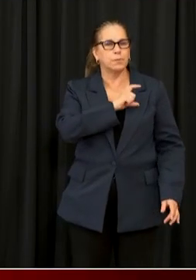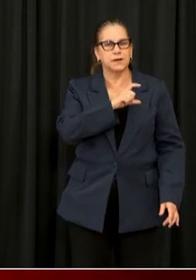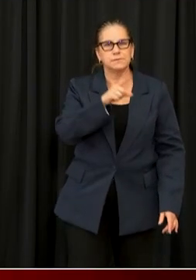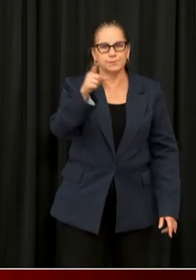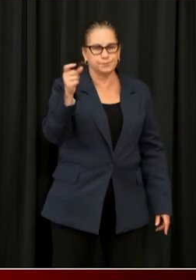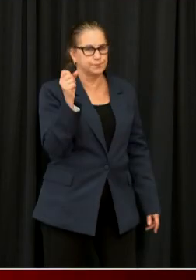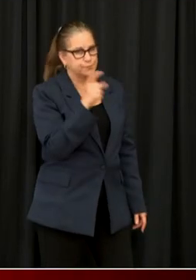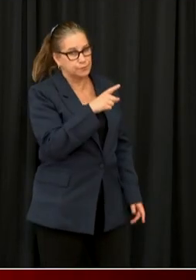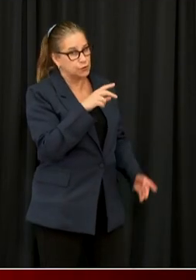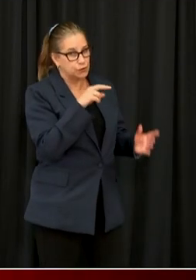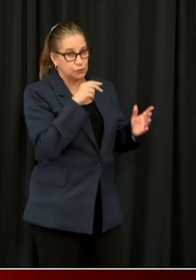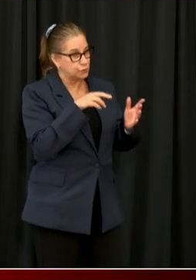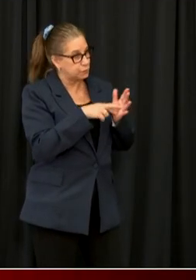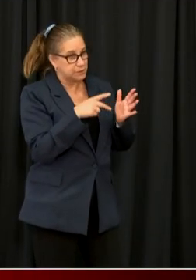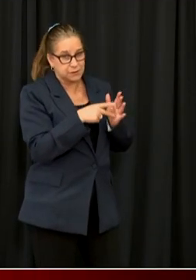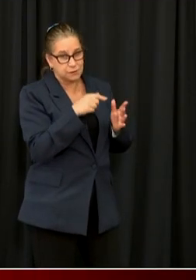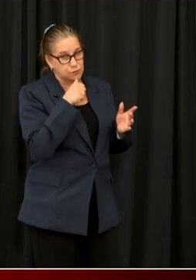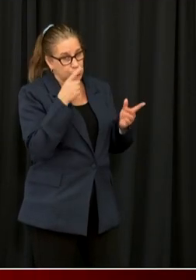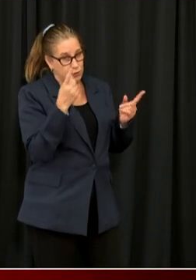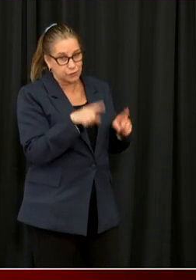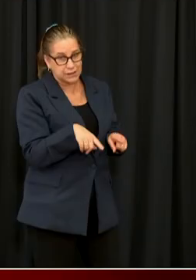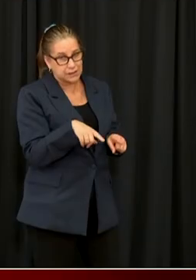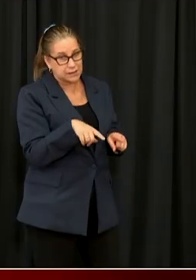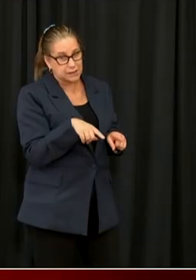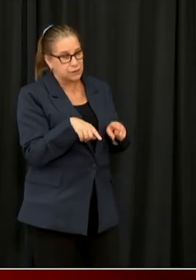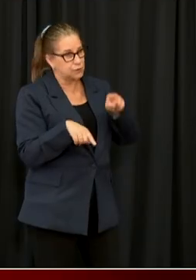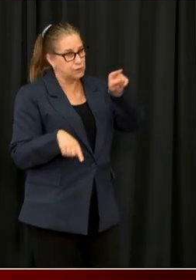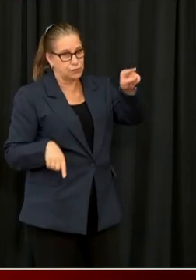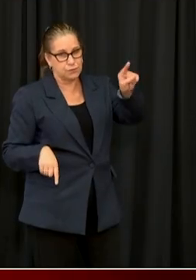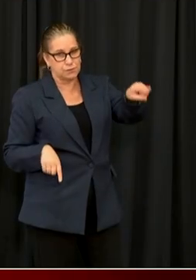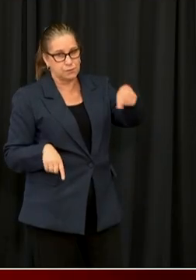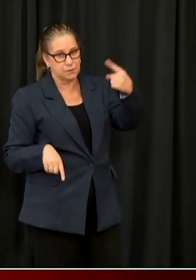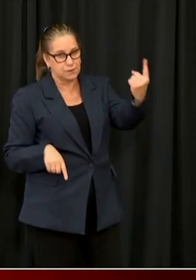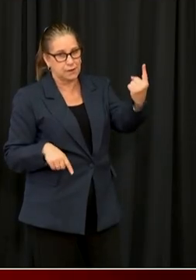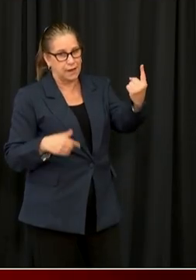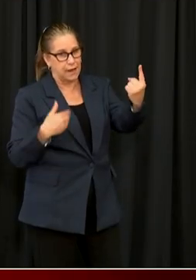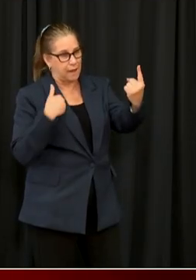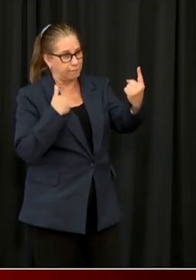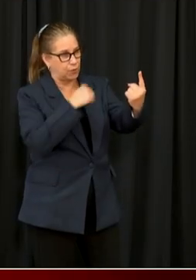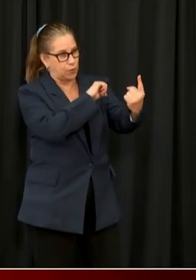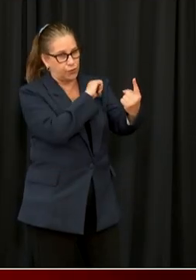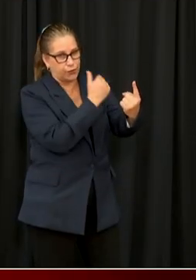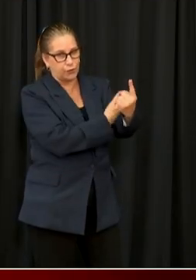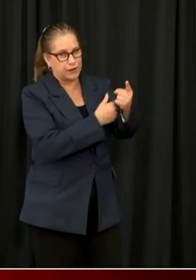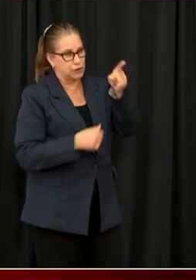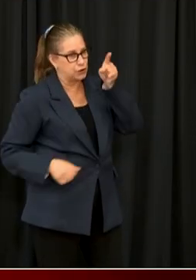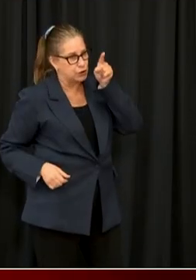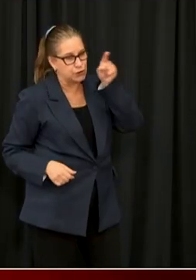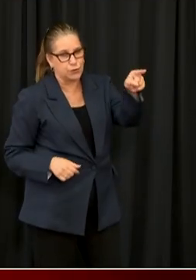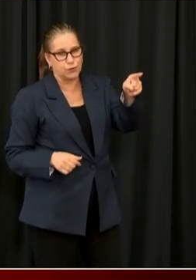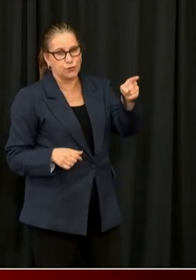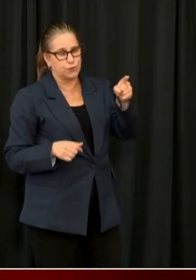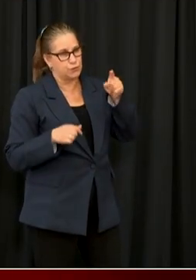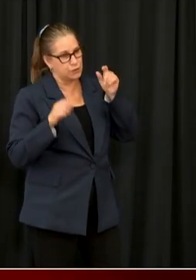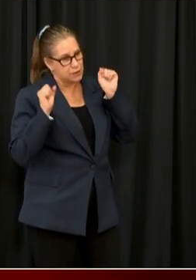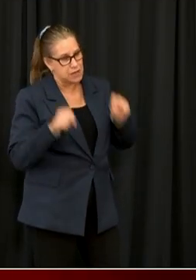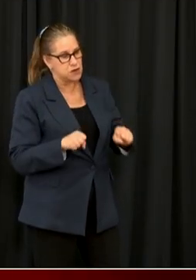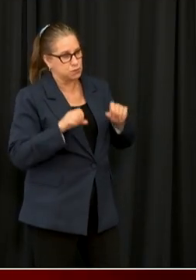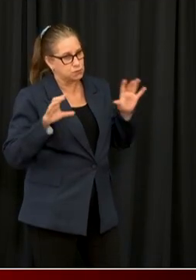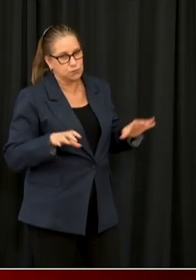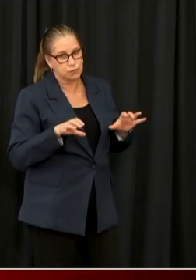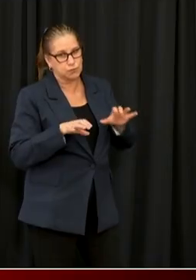You're not agreeing with me that you solely have the authority right now under the law as it stands